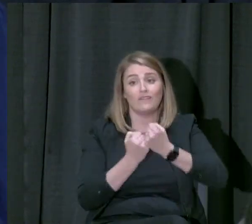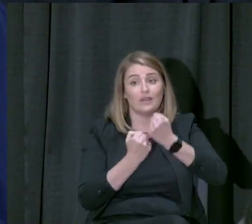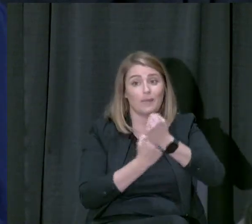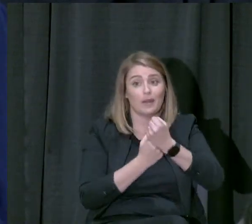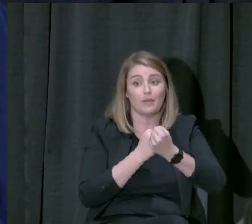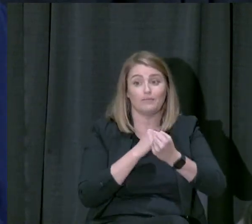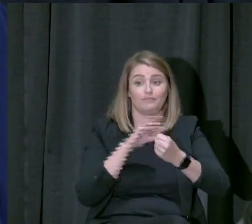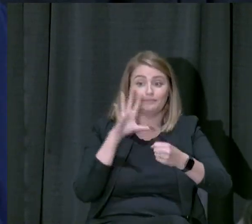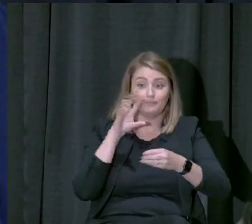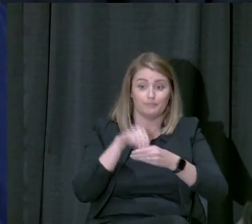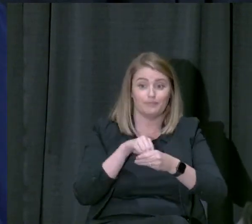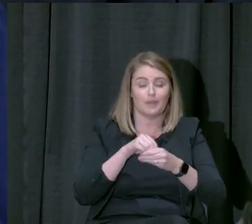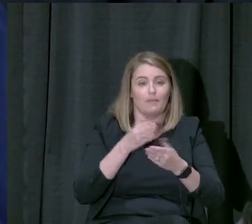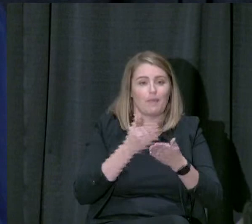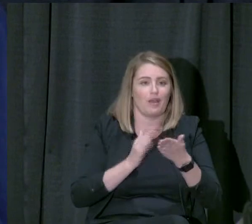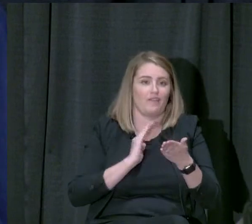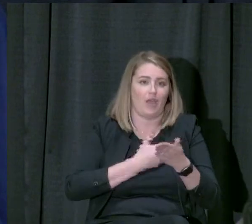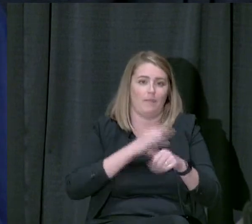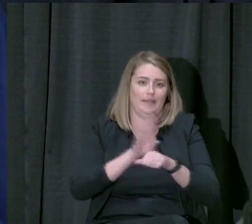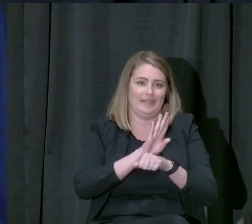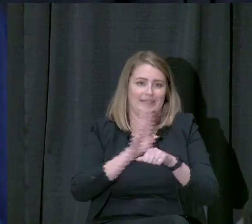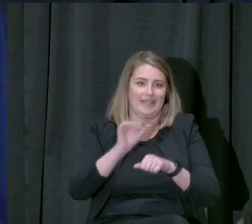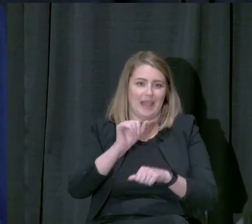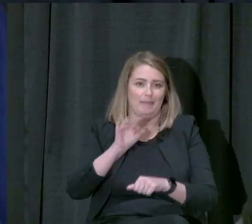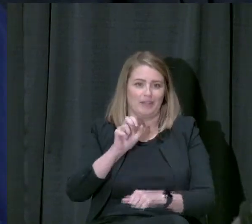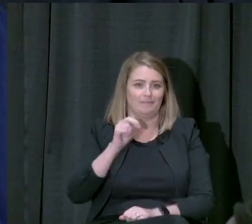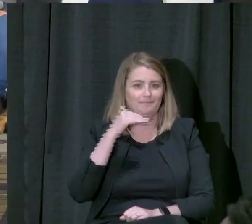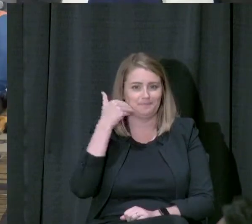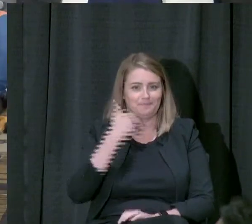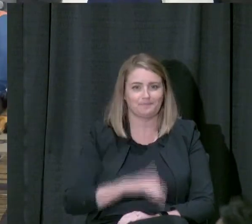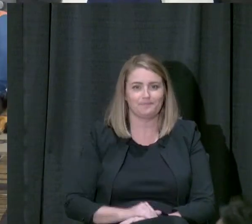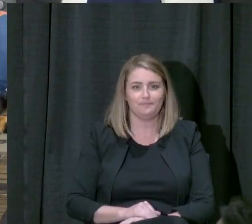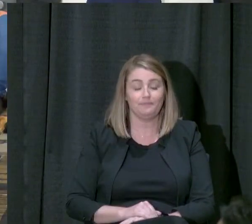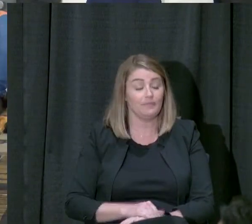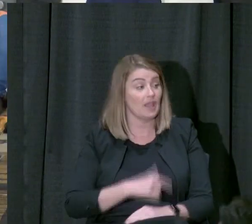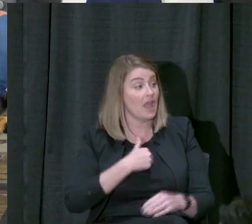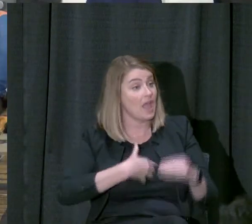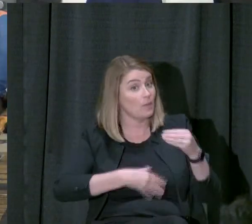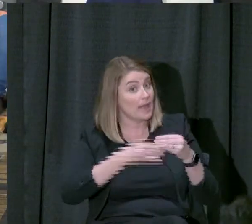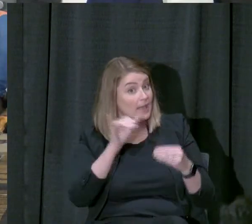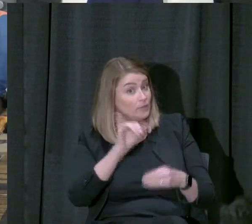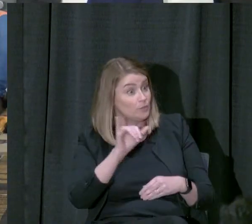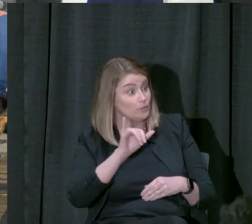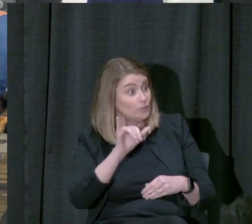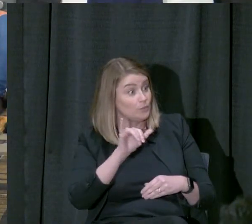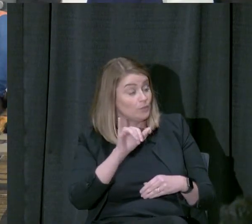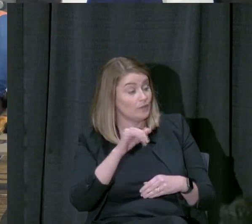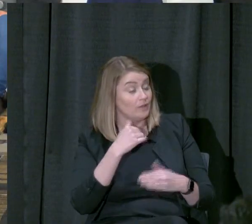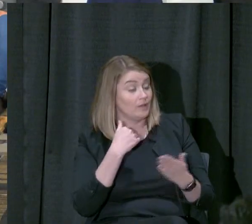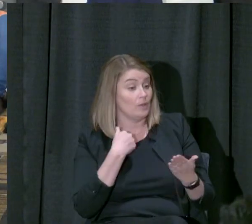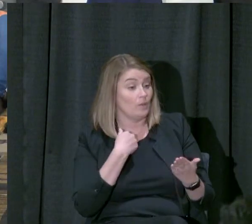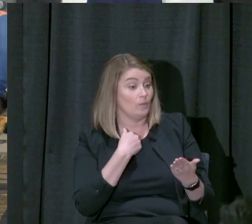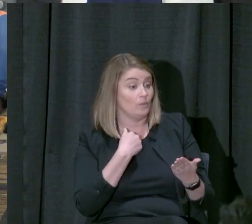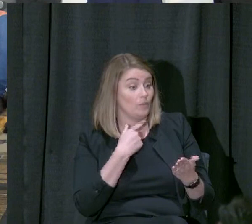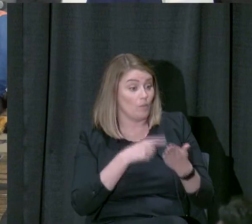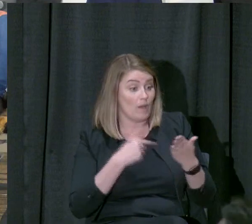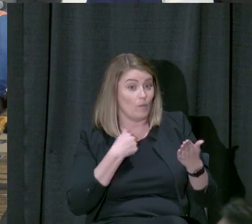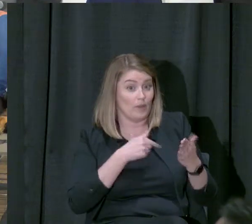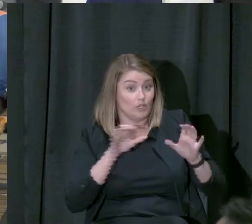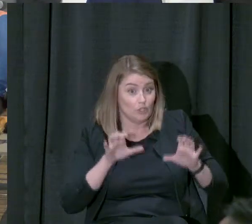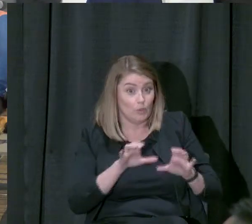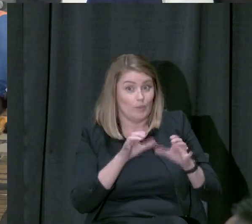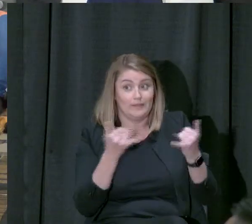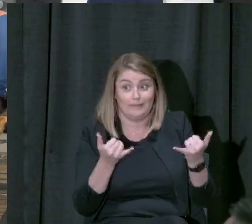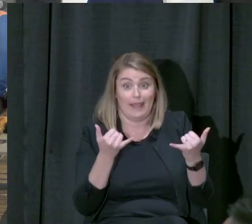of how we do business at Amazon. Yeah, and I'll just add here that we, what we're doing